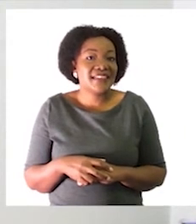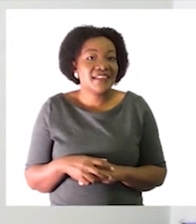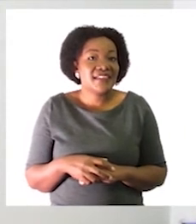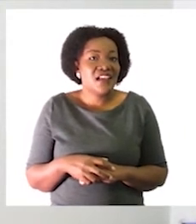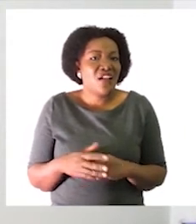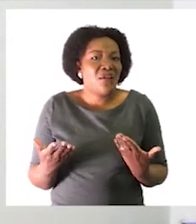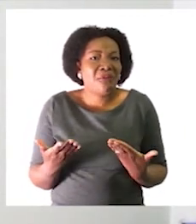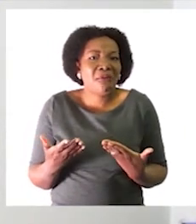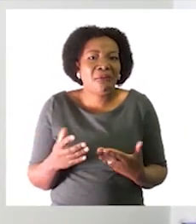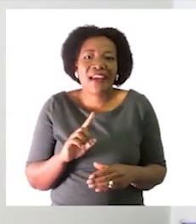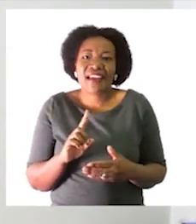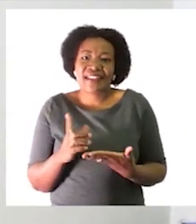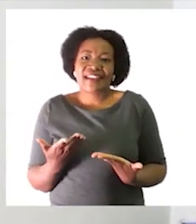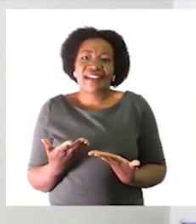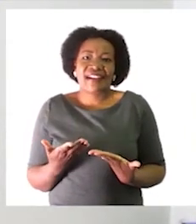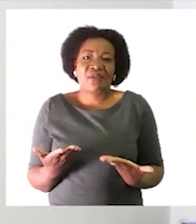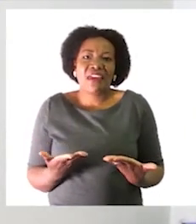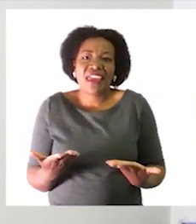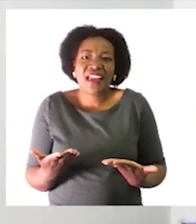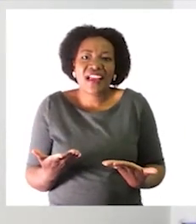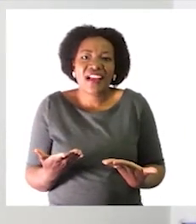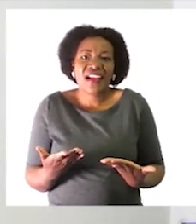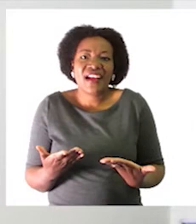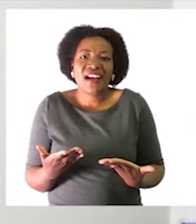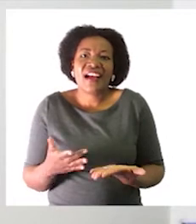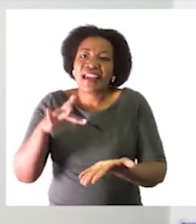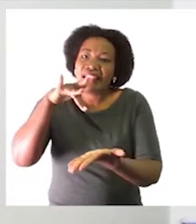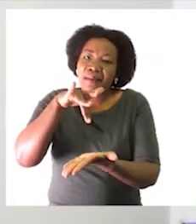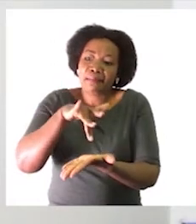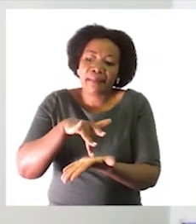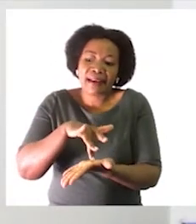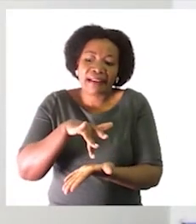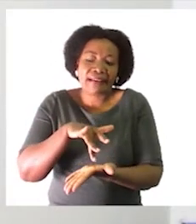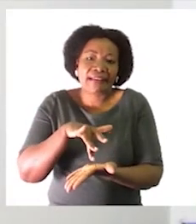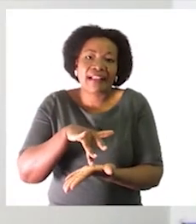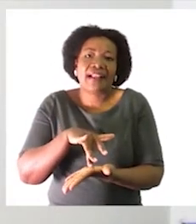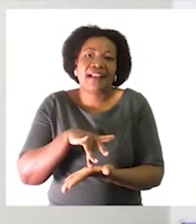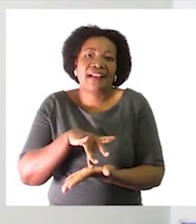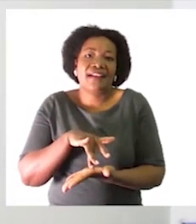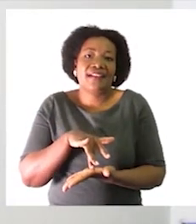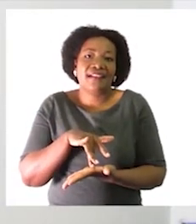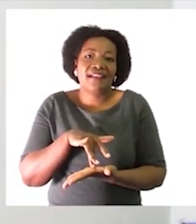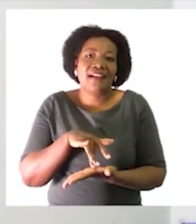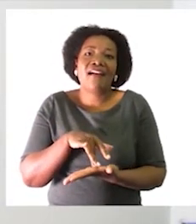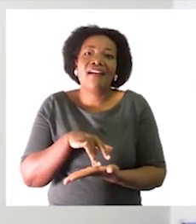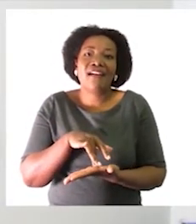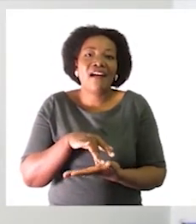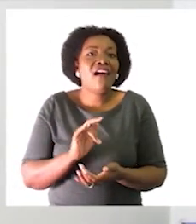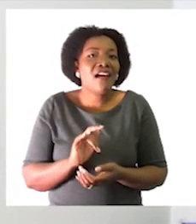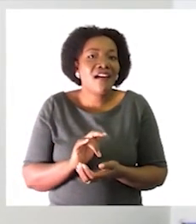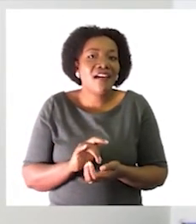where exactly do we find it? We find it in the middle. Here we find 35. Now what do we